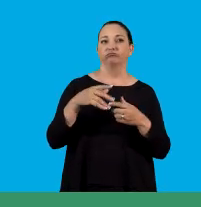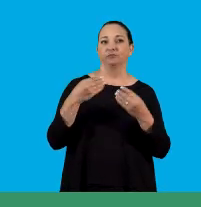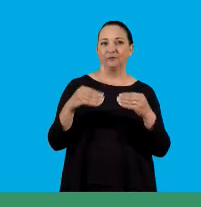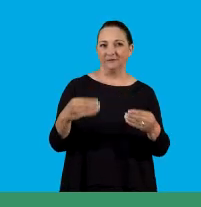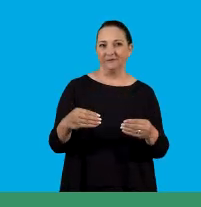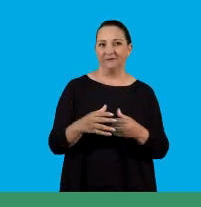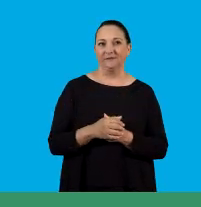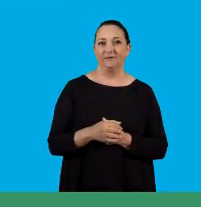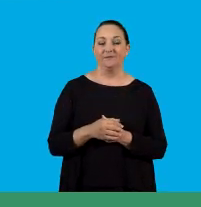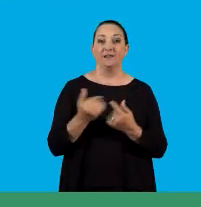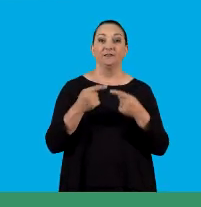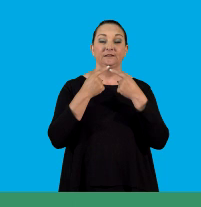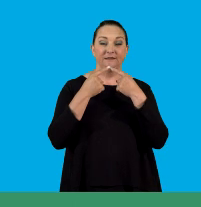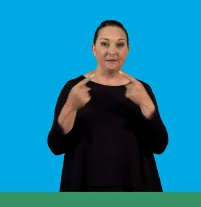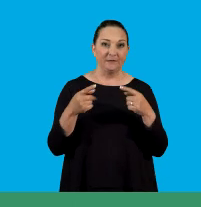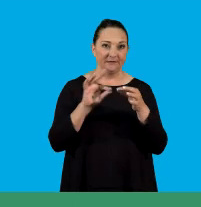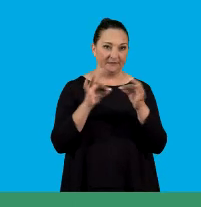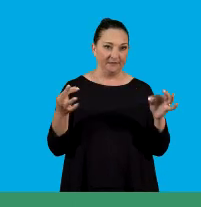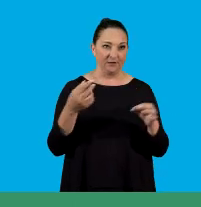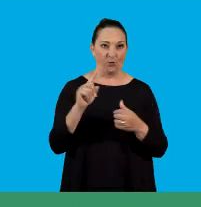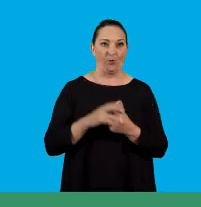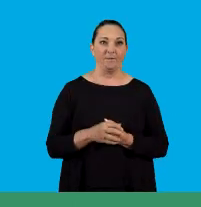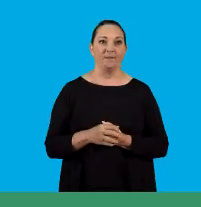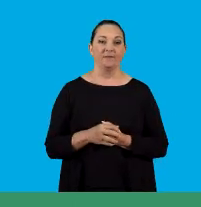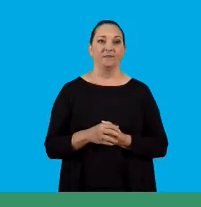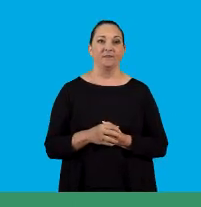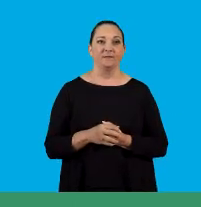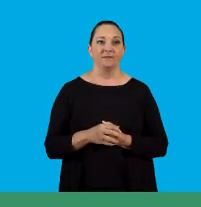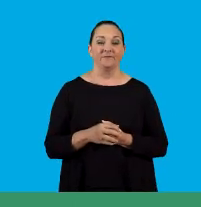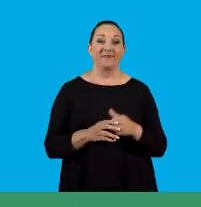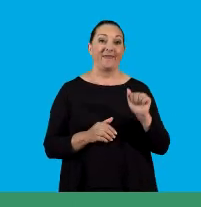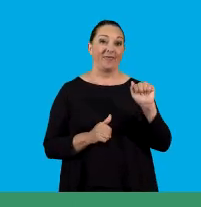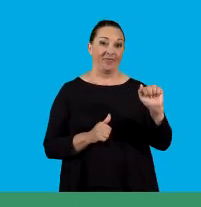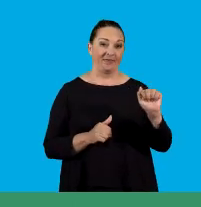below. The first one, alphabet A,